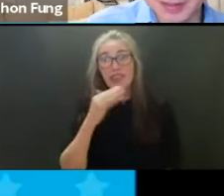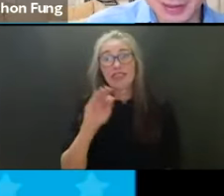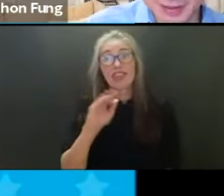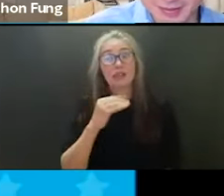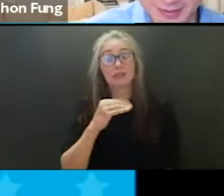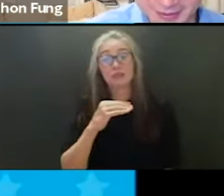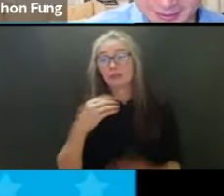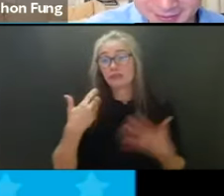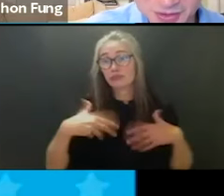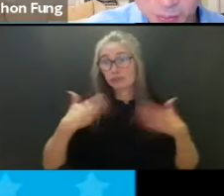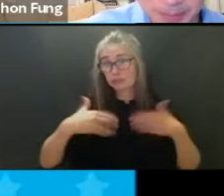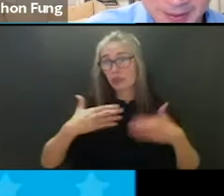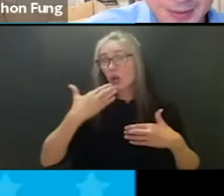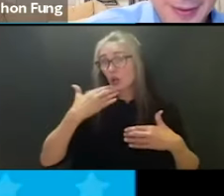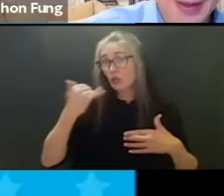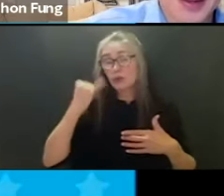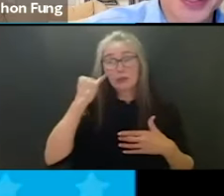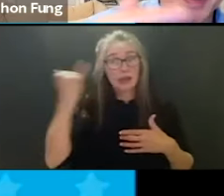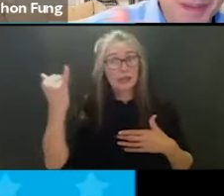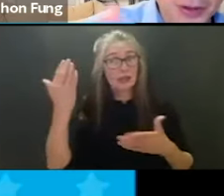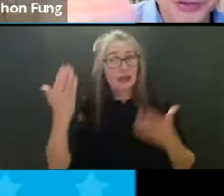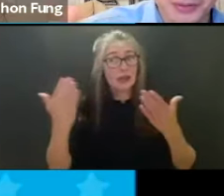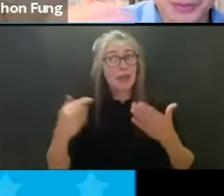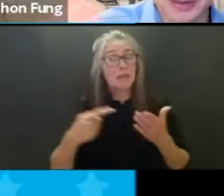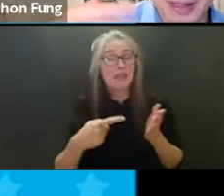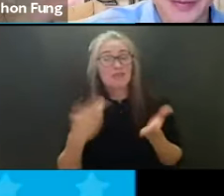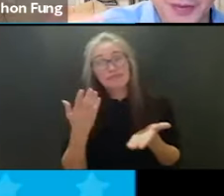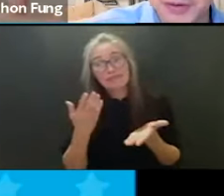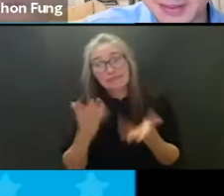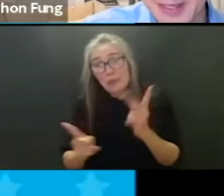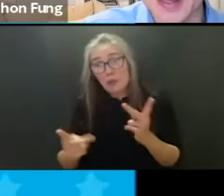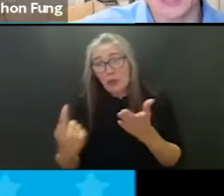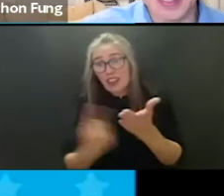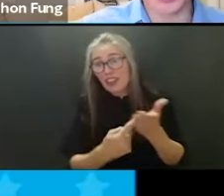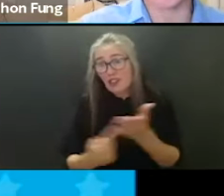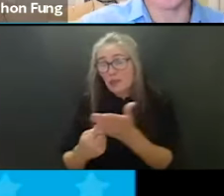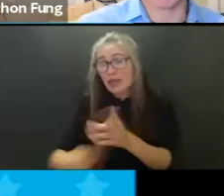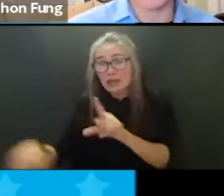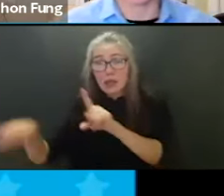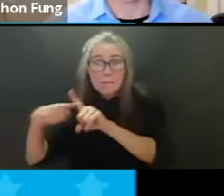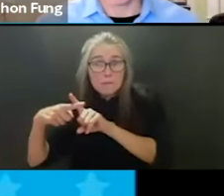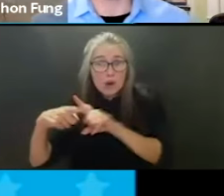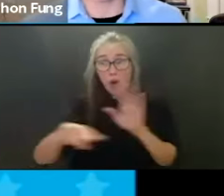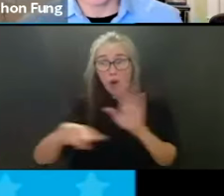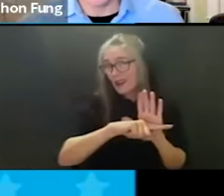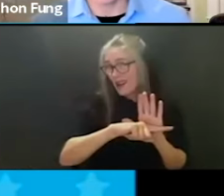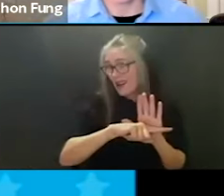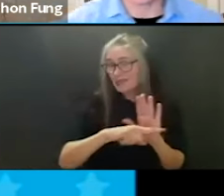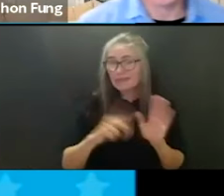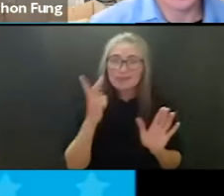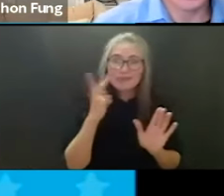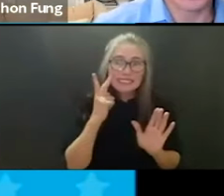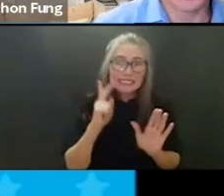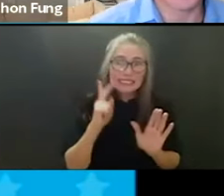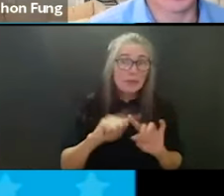service and I think that this will be, this proposal will unfold and get attention and debate both pro and con